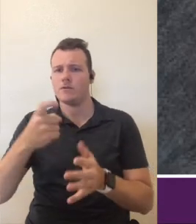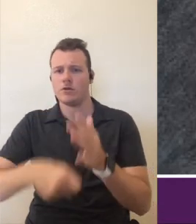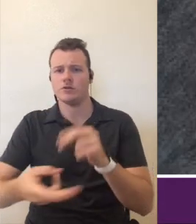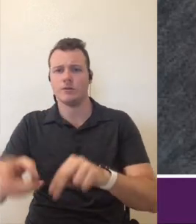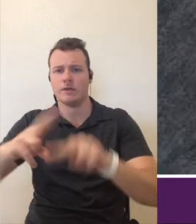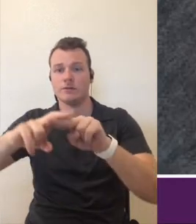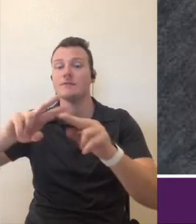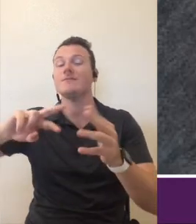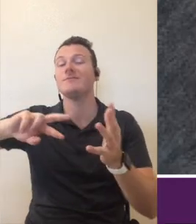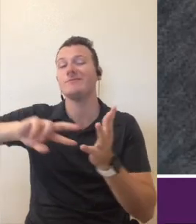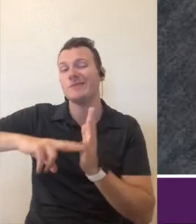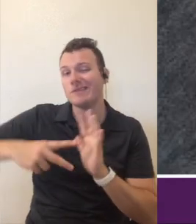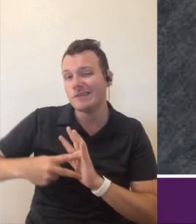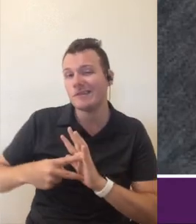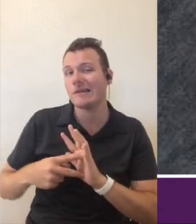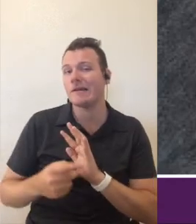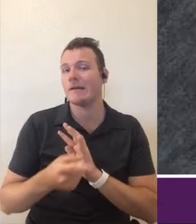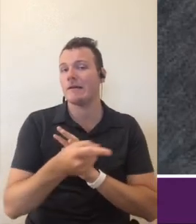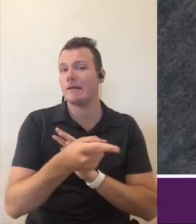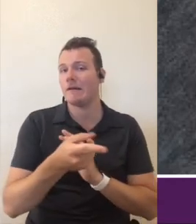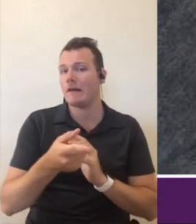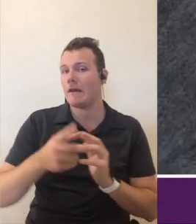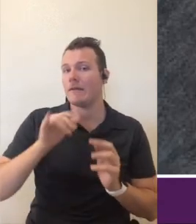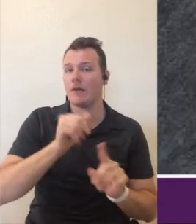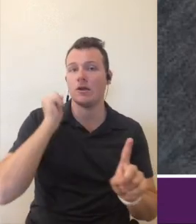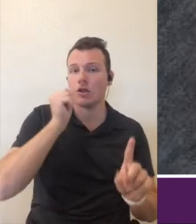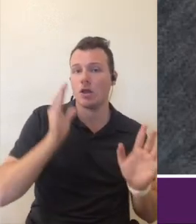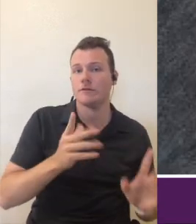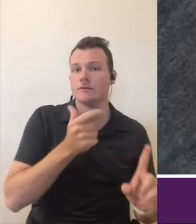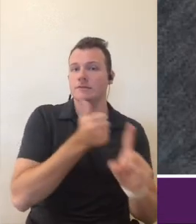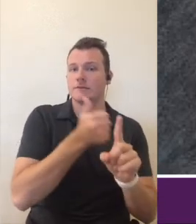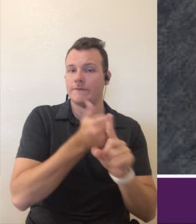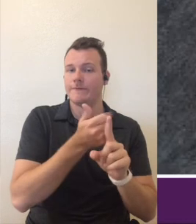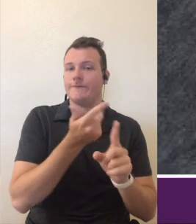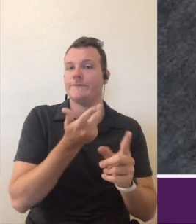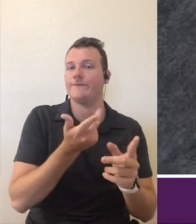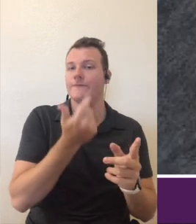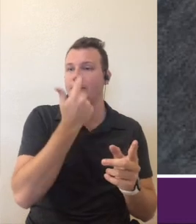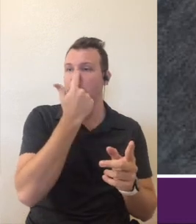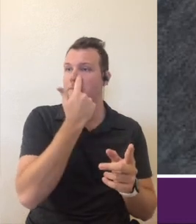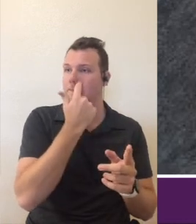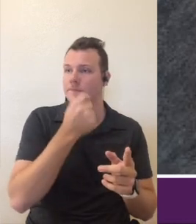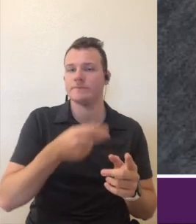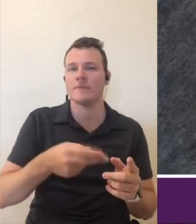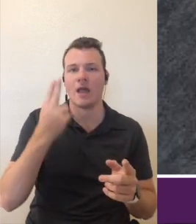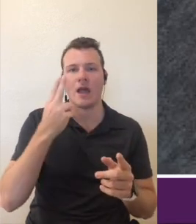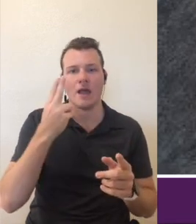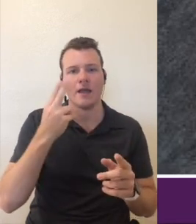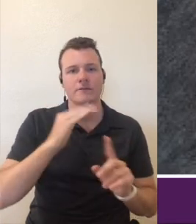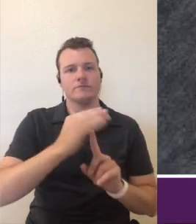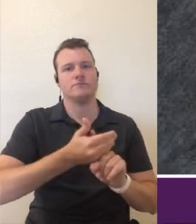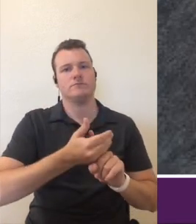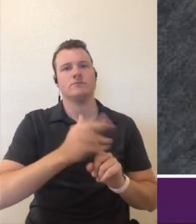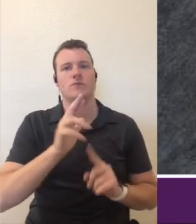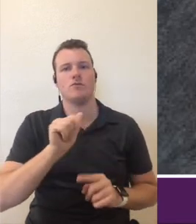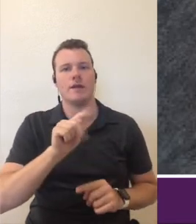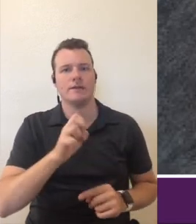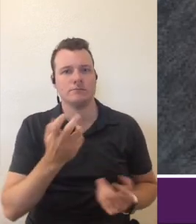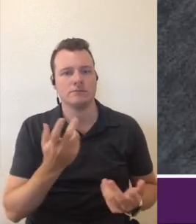employee and you see those variable costs go up, it would presumably mean that audiologist